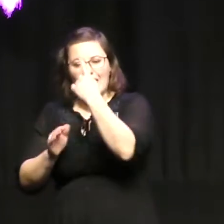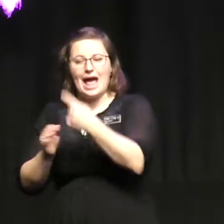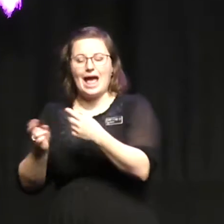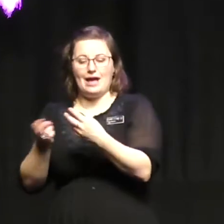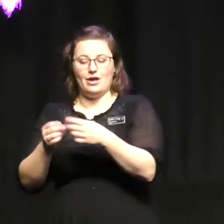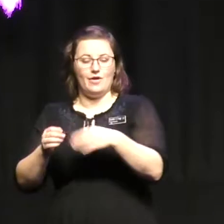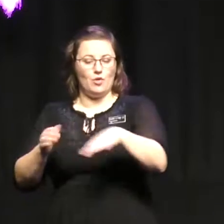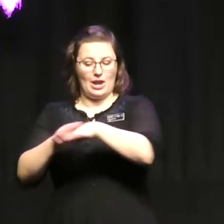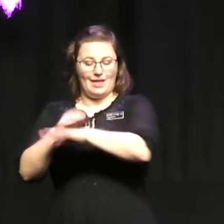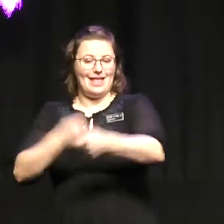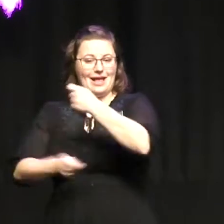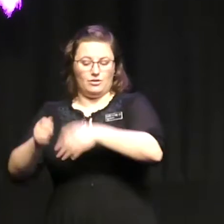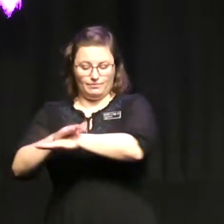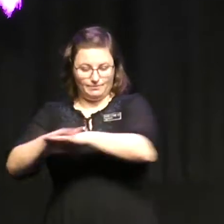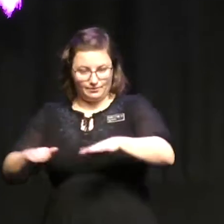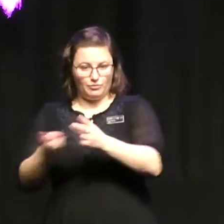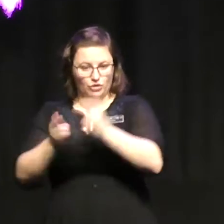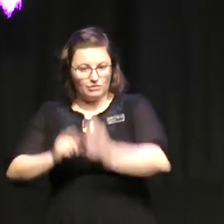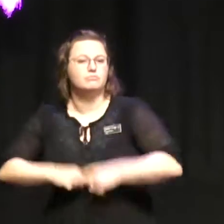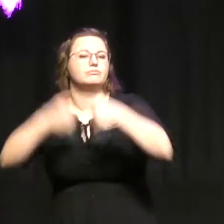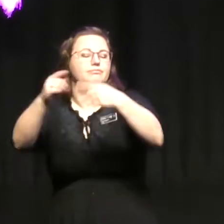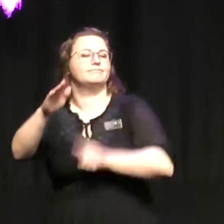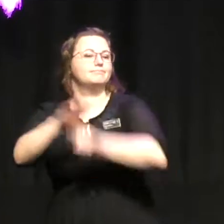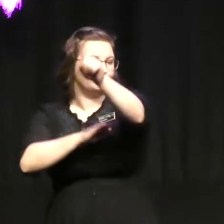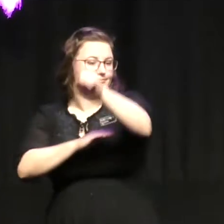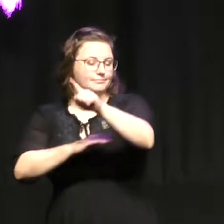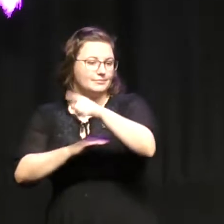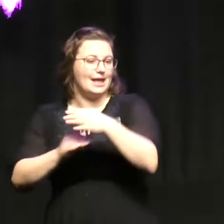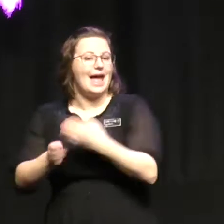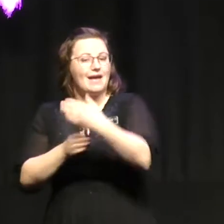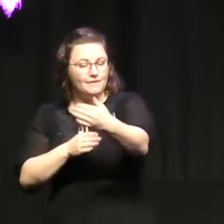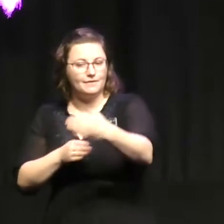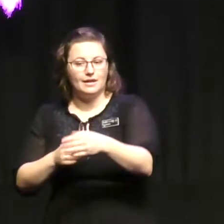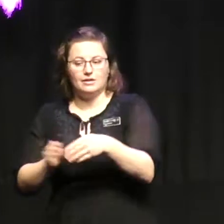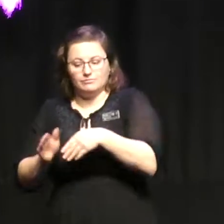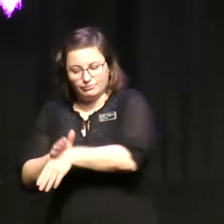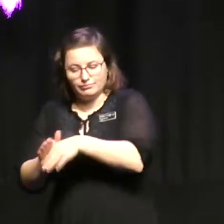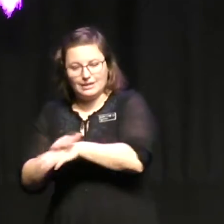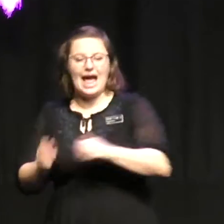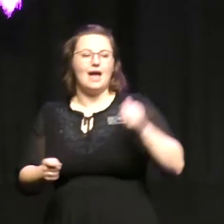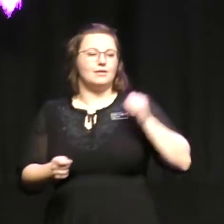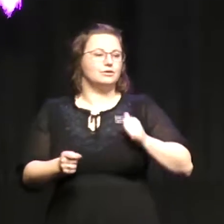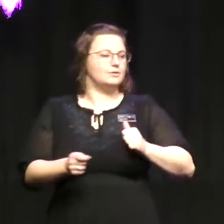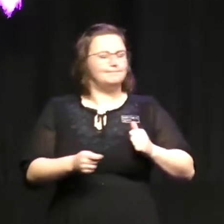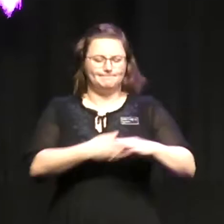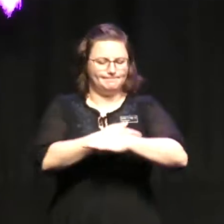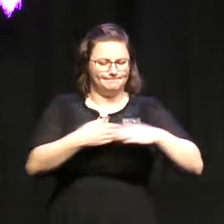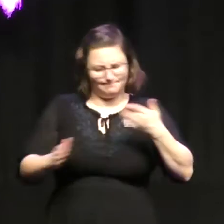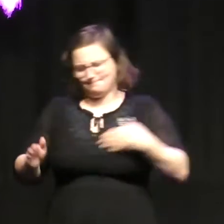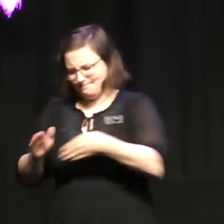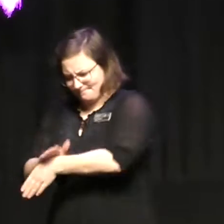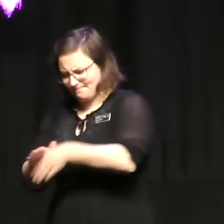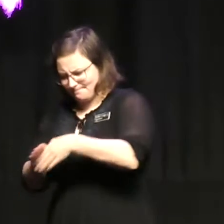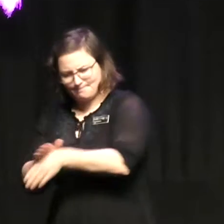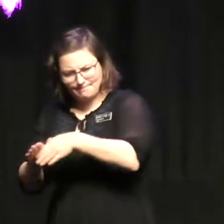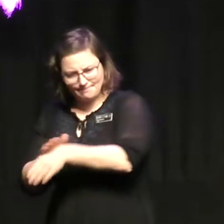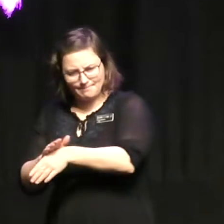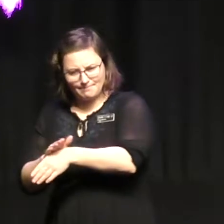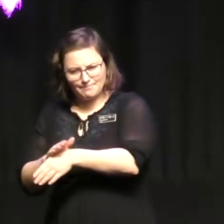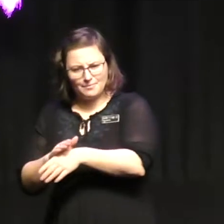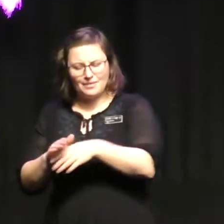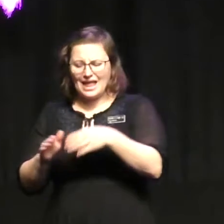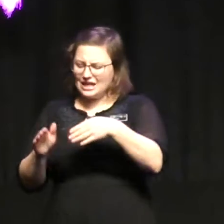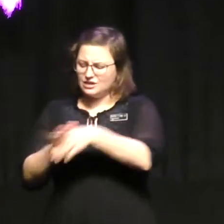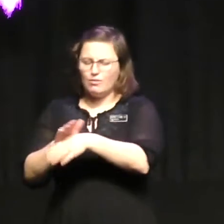is economic discipline. Savings is consumer restraint. Savings is not seen as